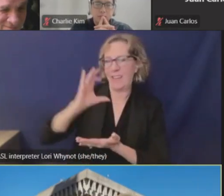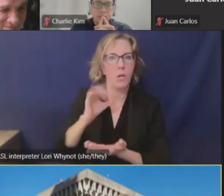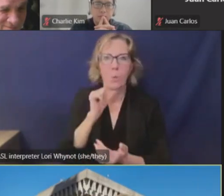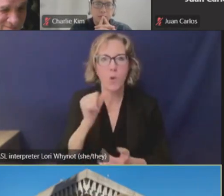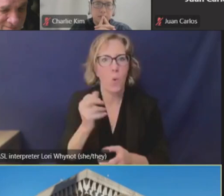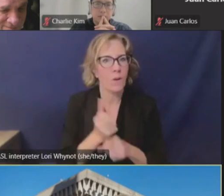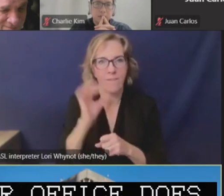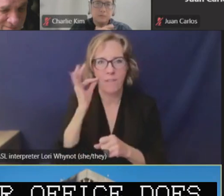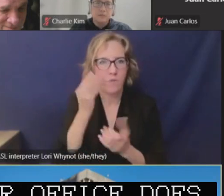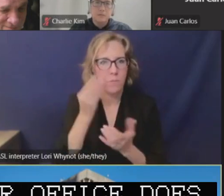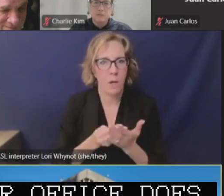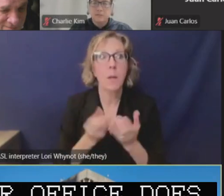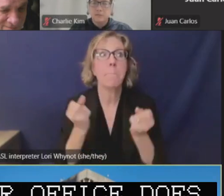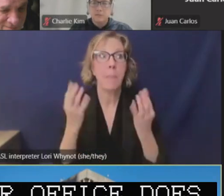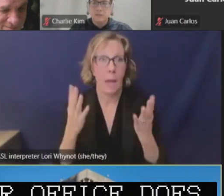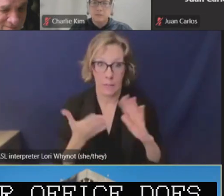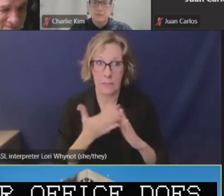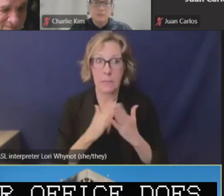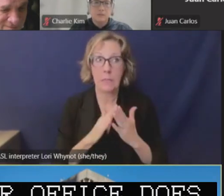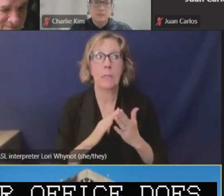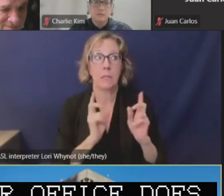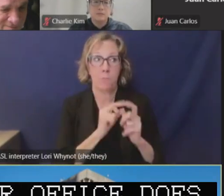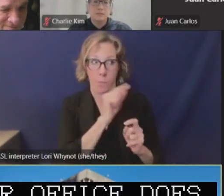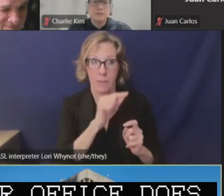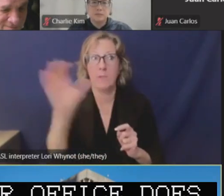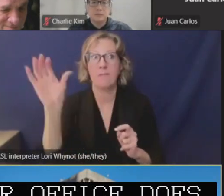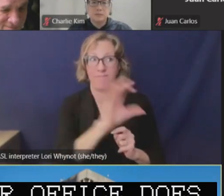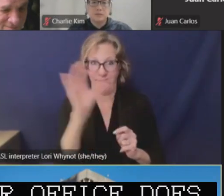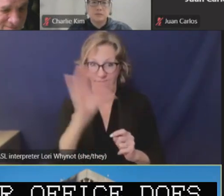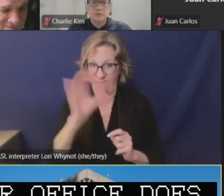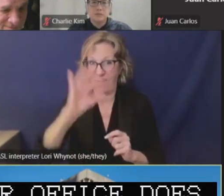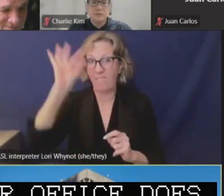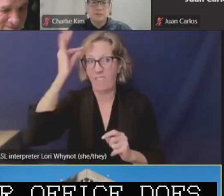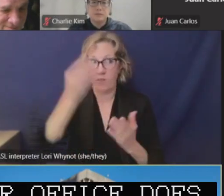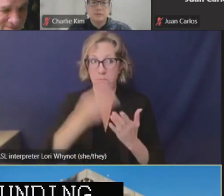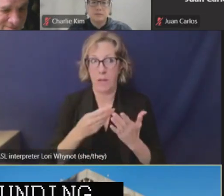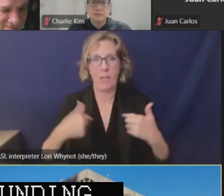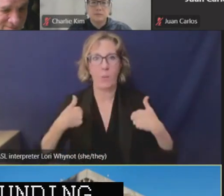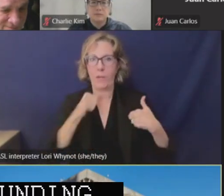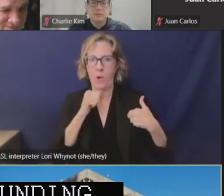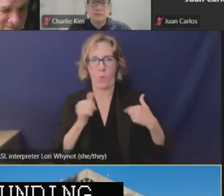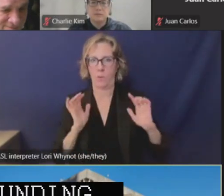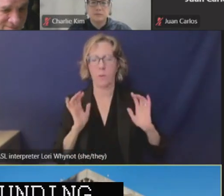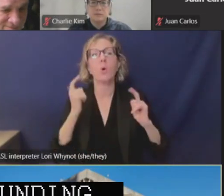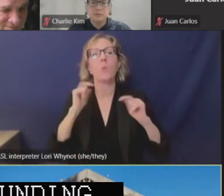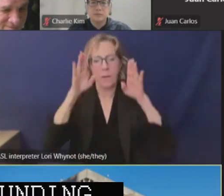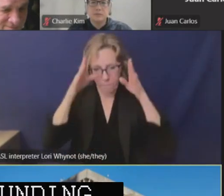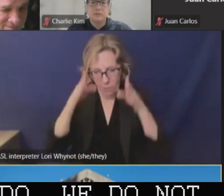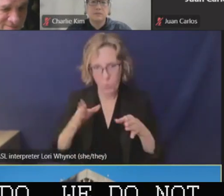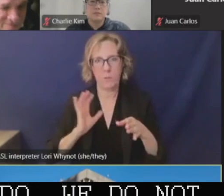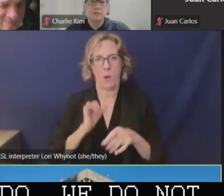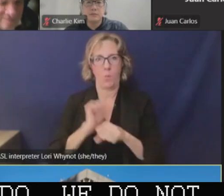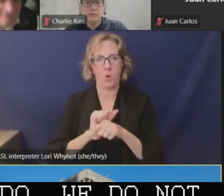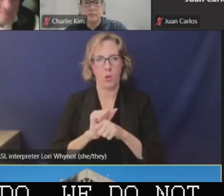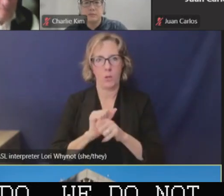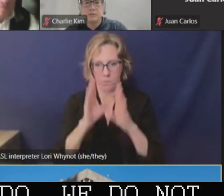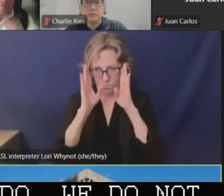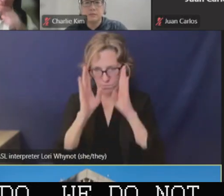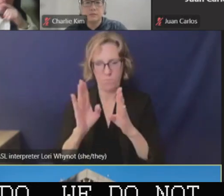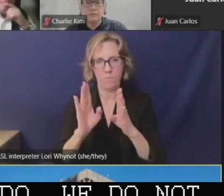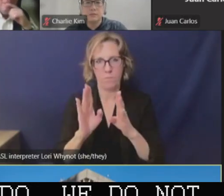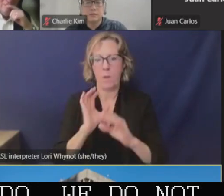not. So we are really trying to focus on doing our work. Our work will not stop. Nothing we're going to do is